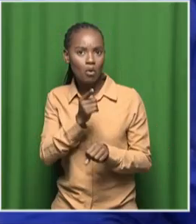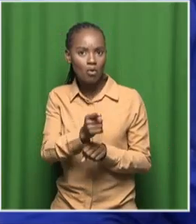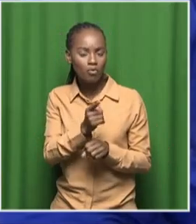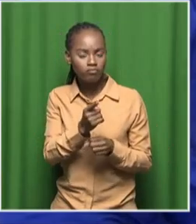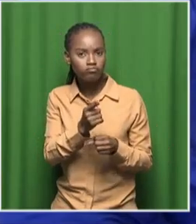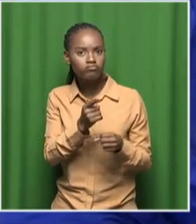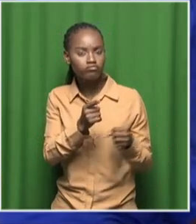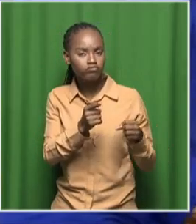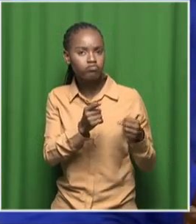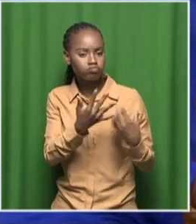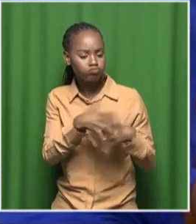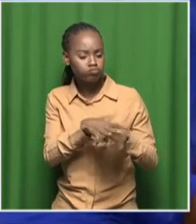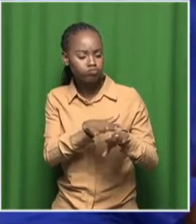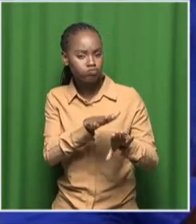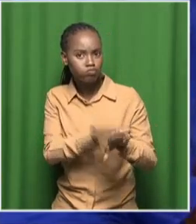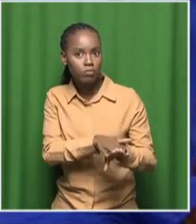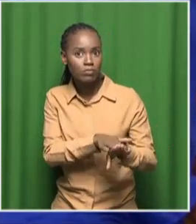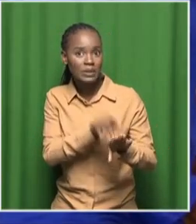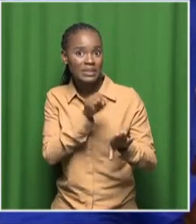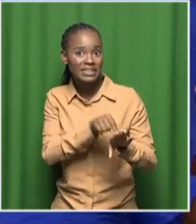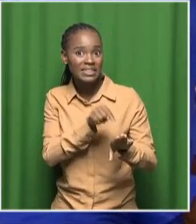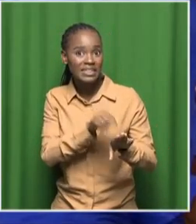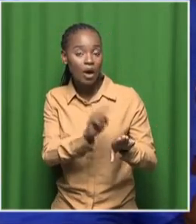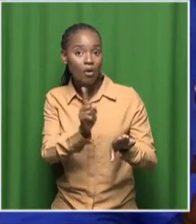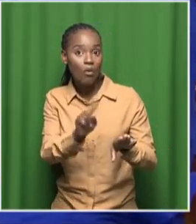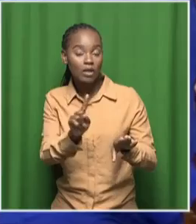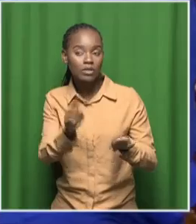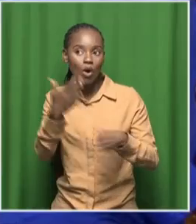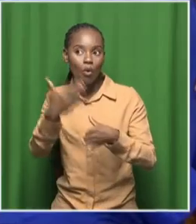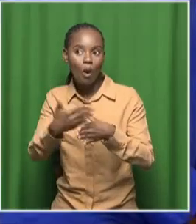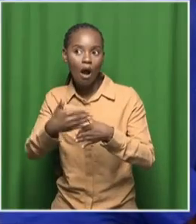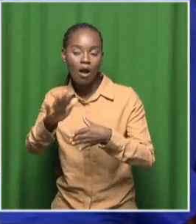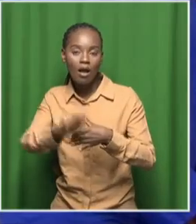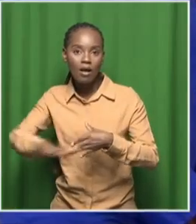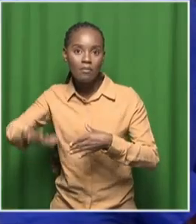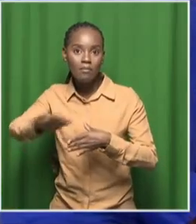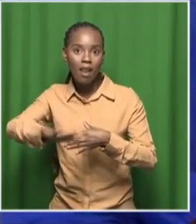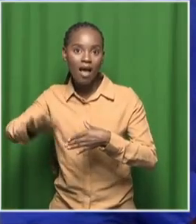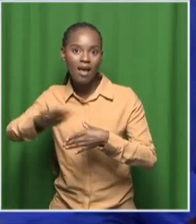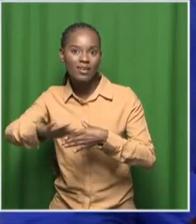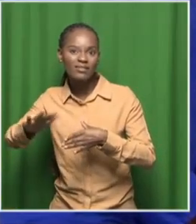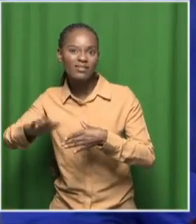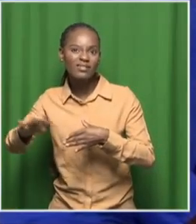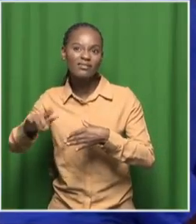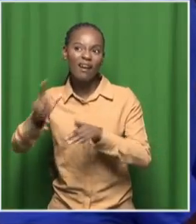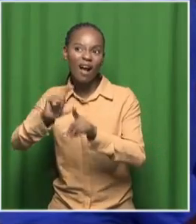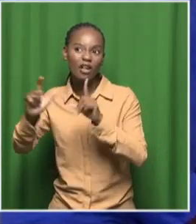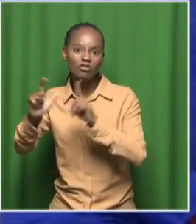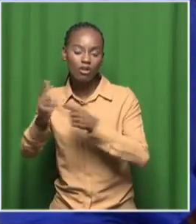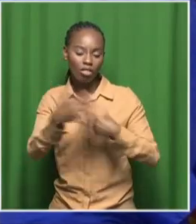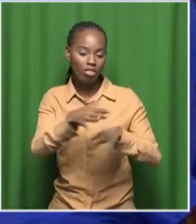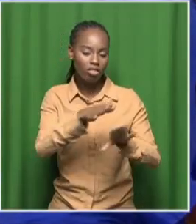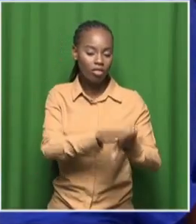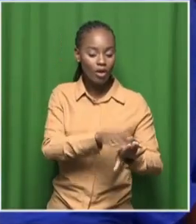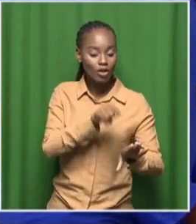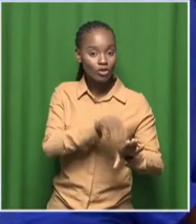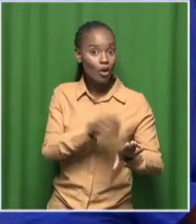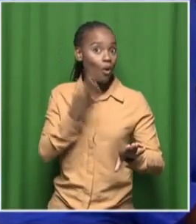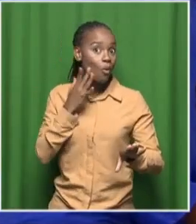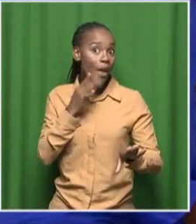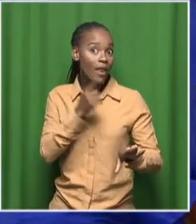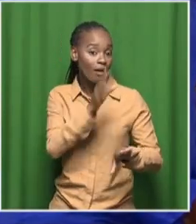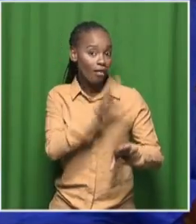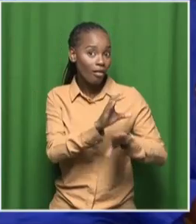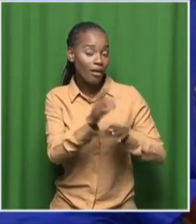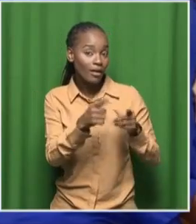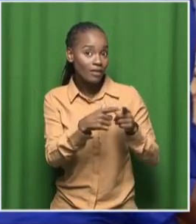that when these students leave here, they are actually fit to step in and start working. Yeah. Well, most definitely. we had late